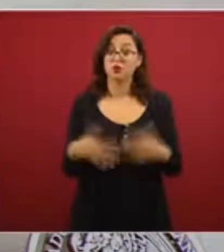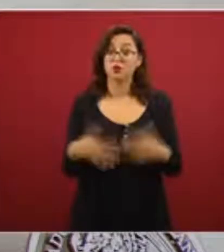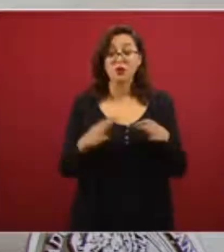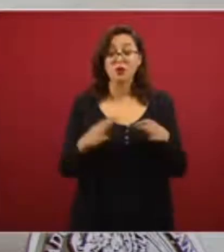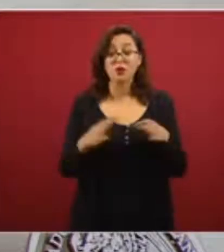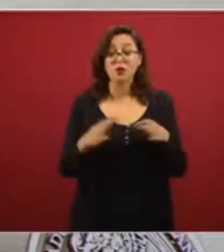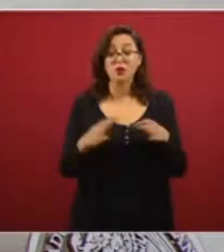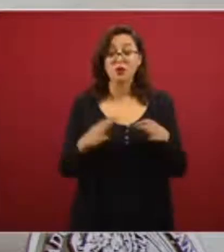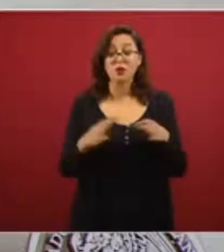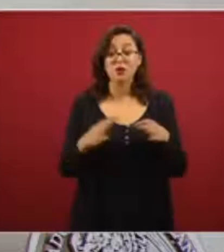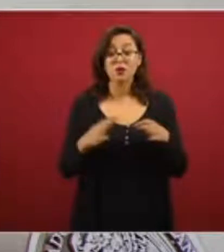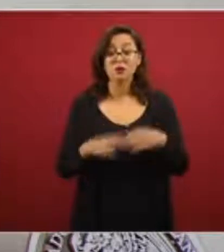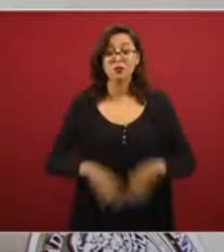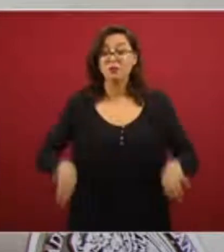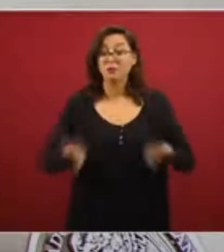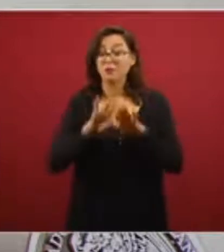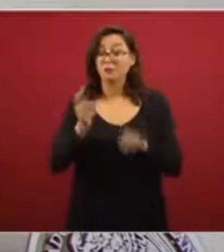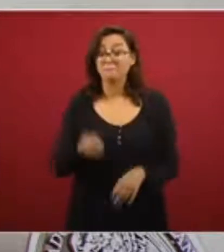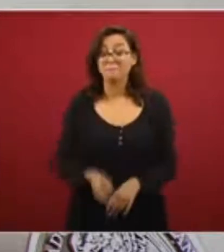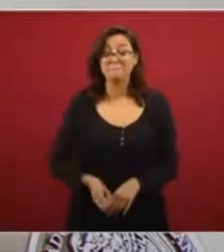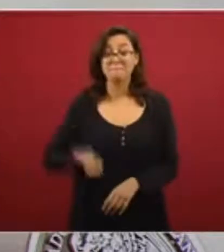moment.